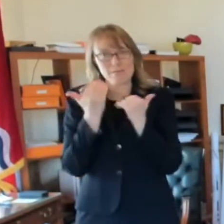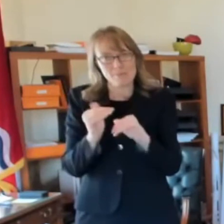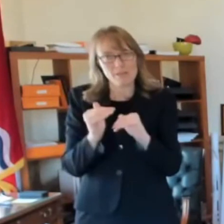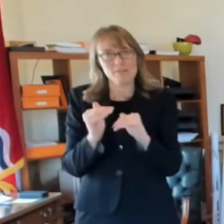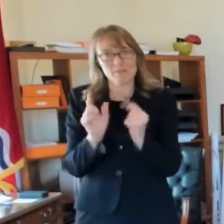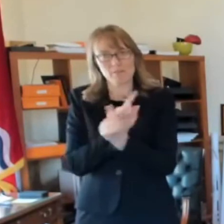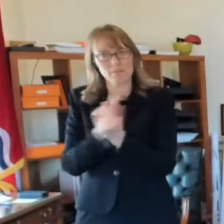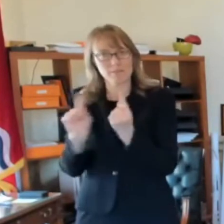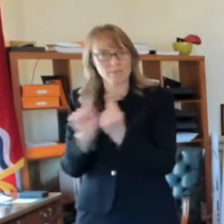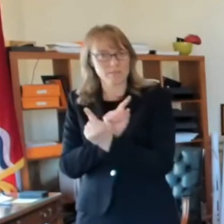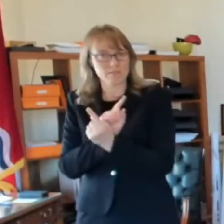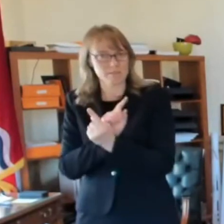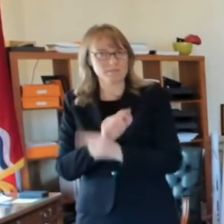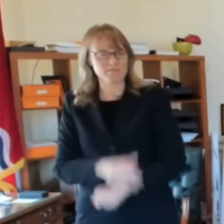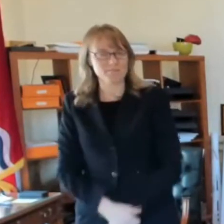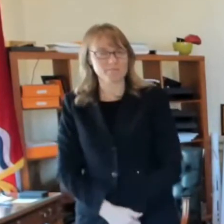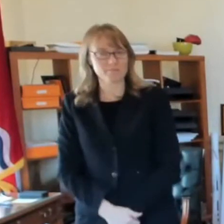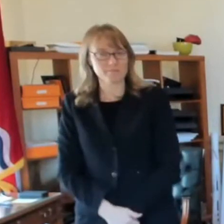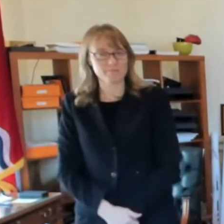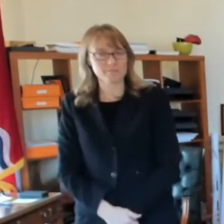And please,